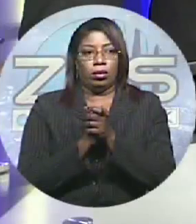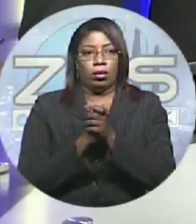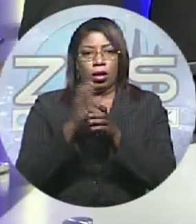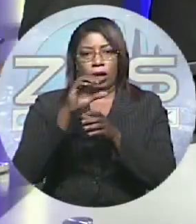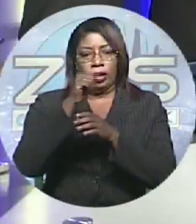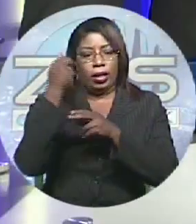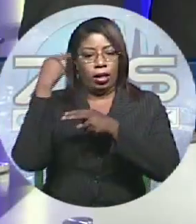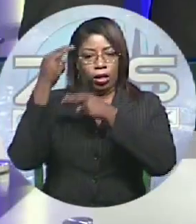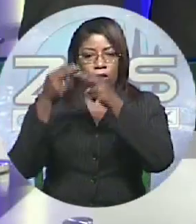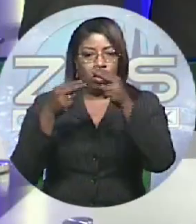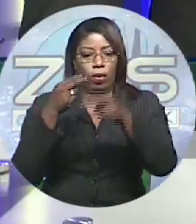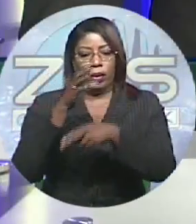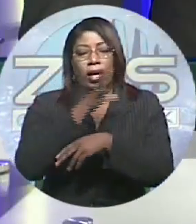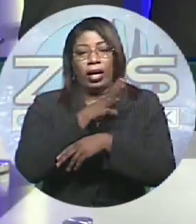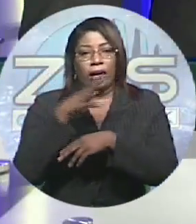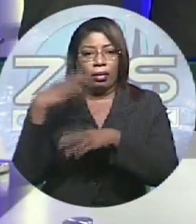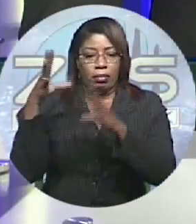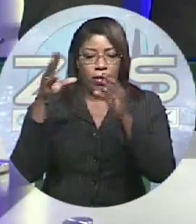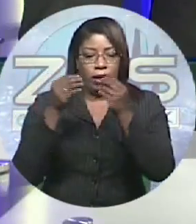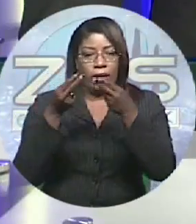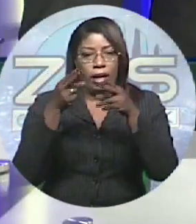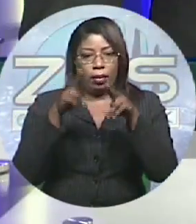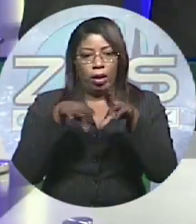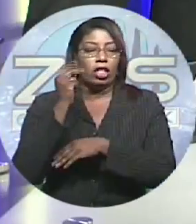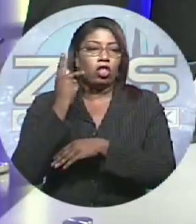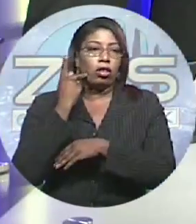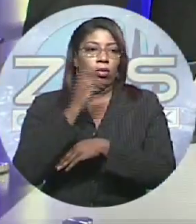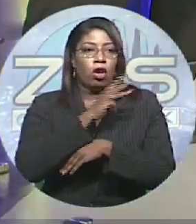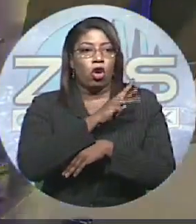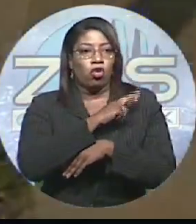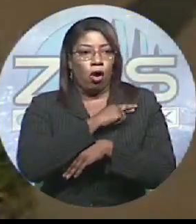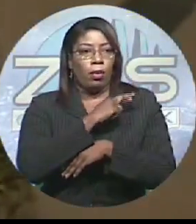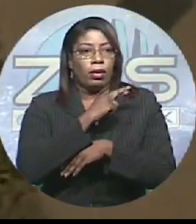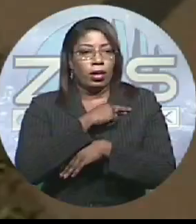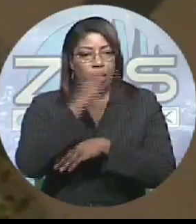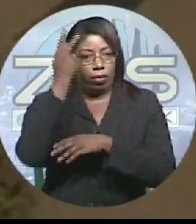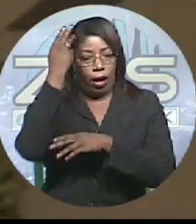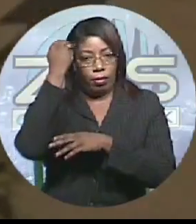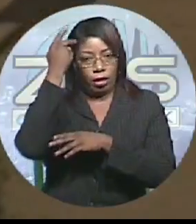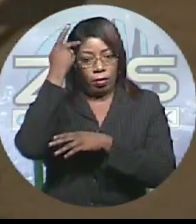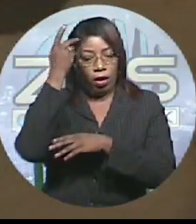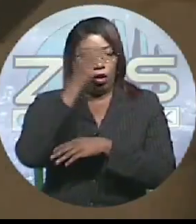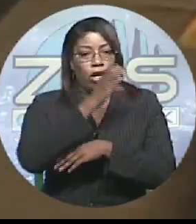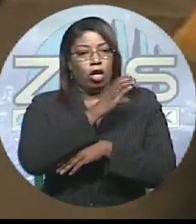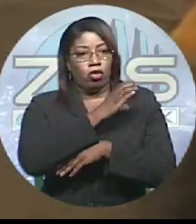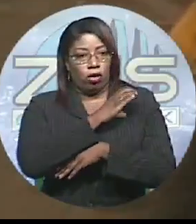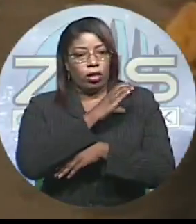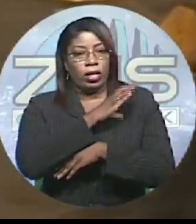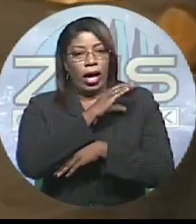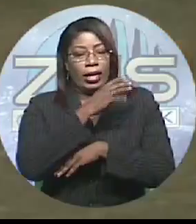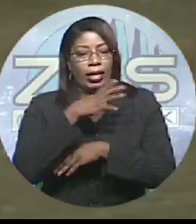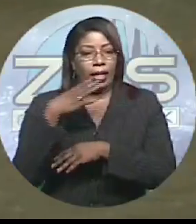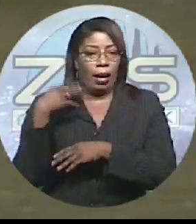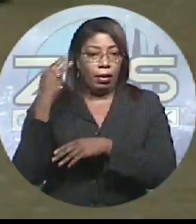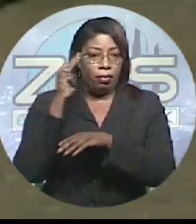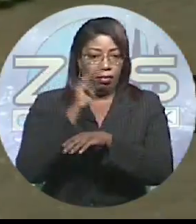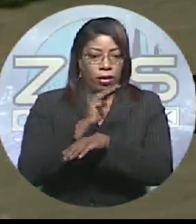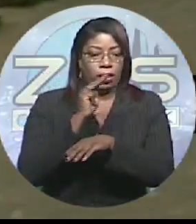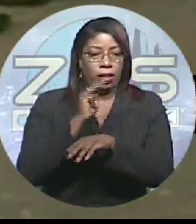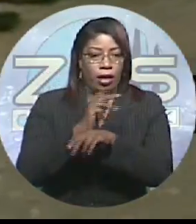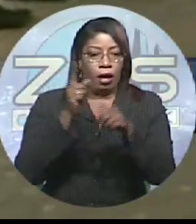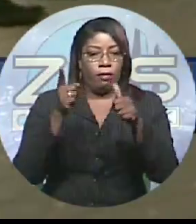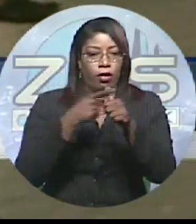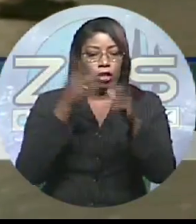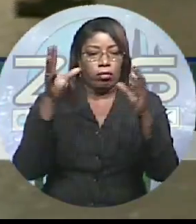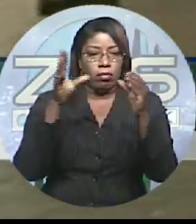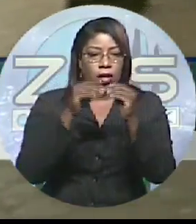Another historic cabinet meeting taking place outside of the Capitol. Prime Minister the Right Honorable Perry Christie and cabinet ministers held their first cabinet